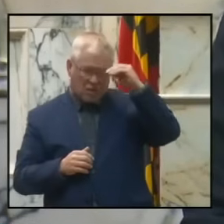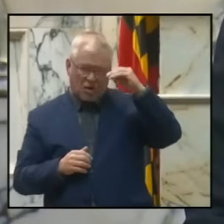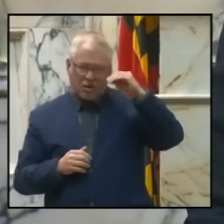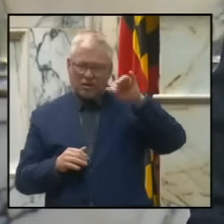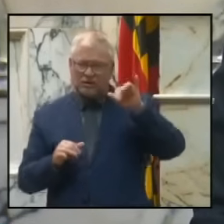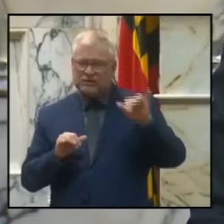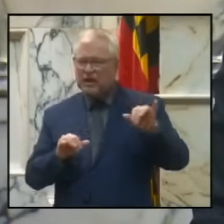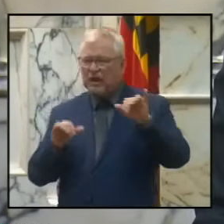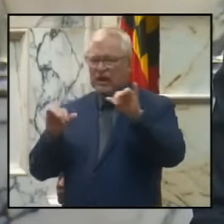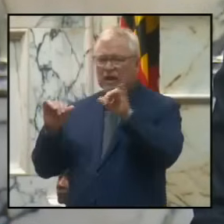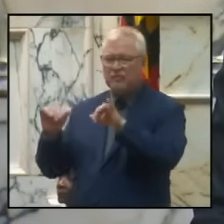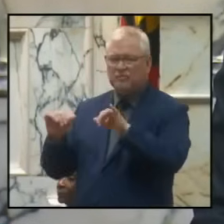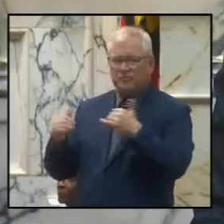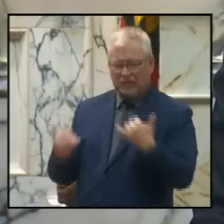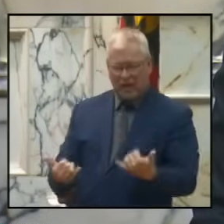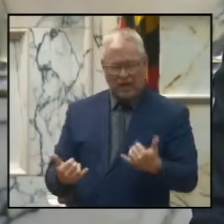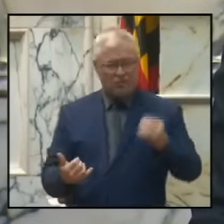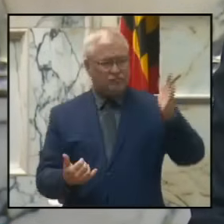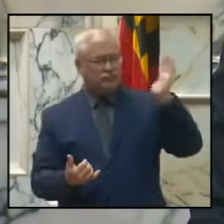1964.